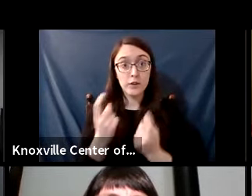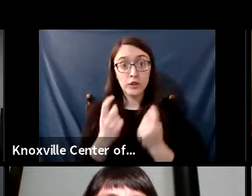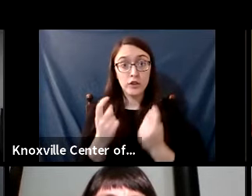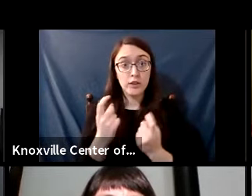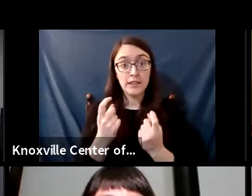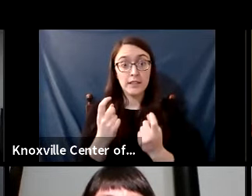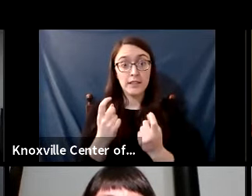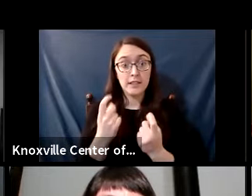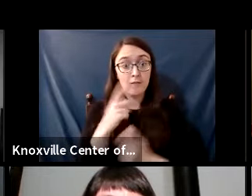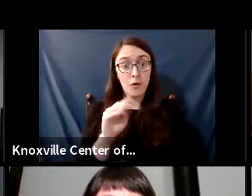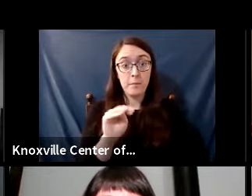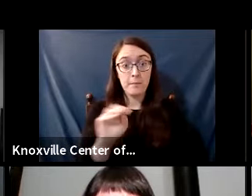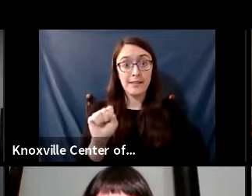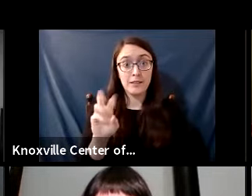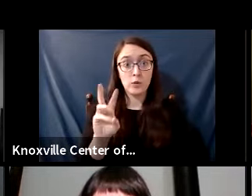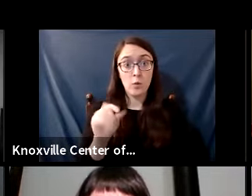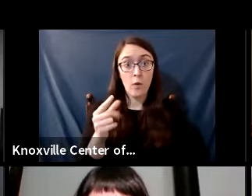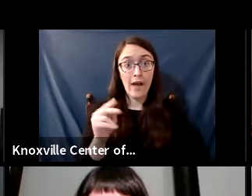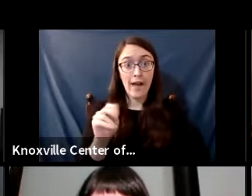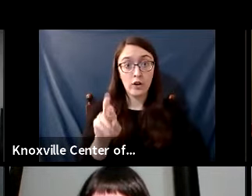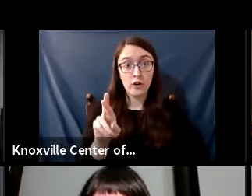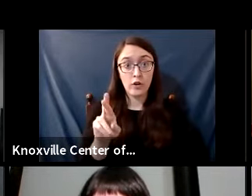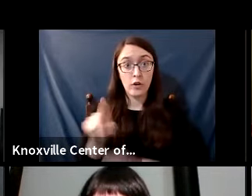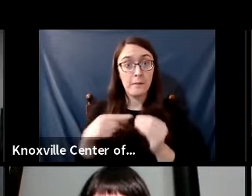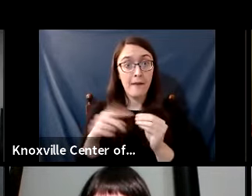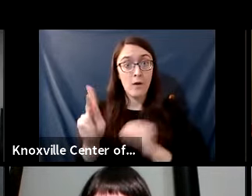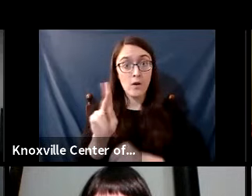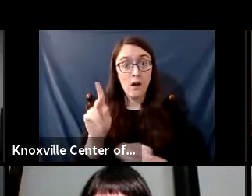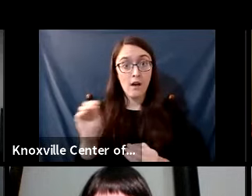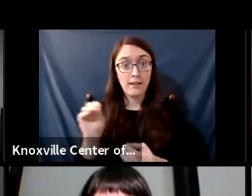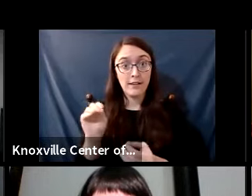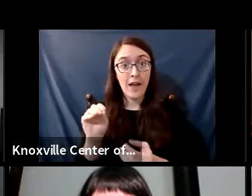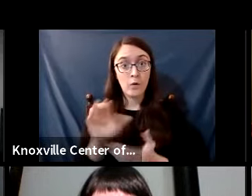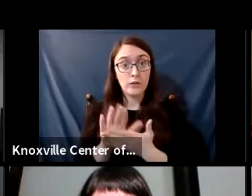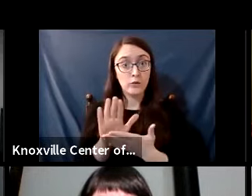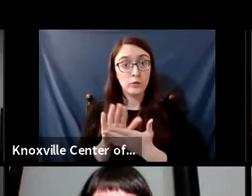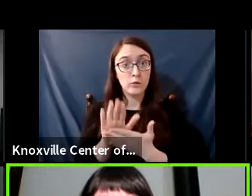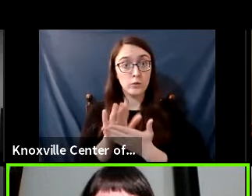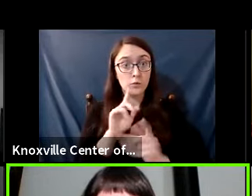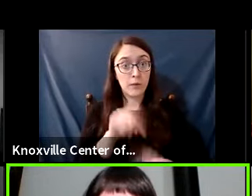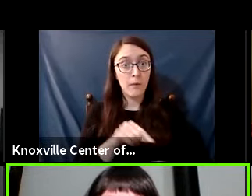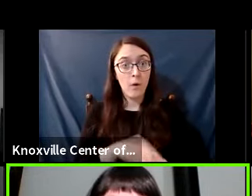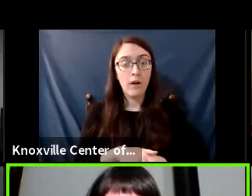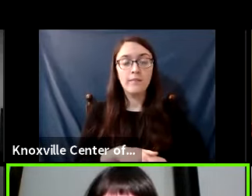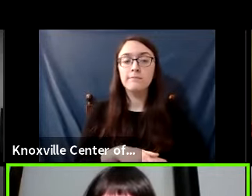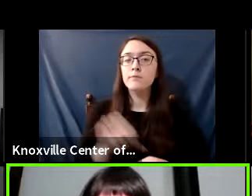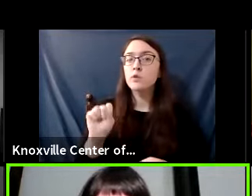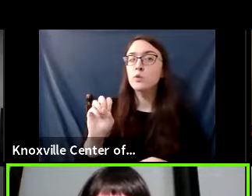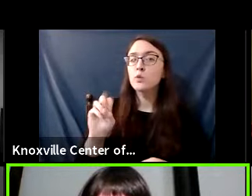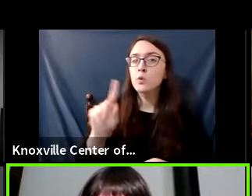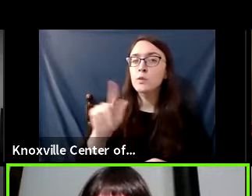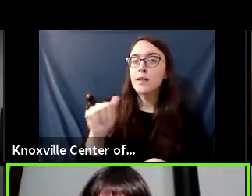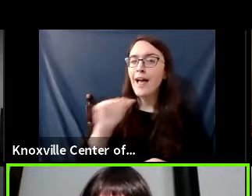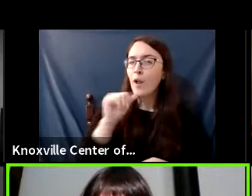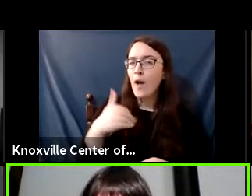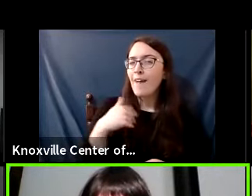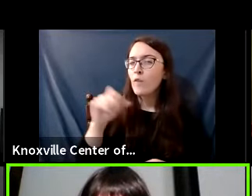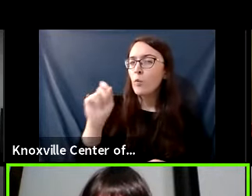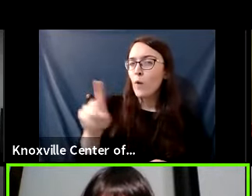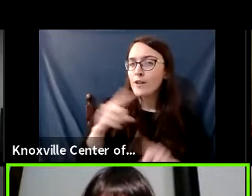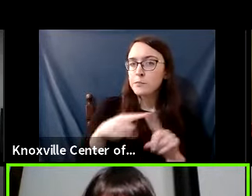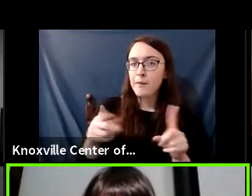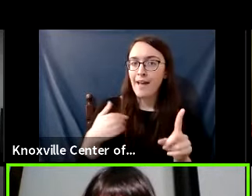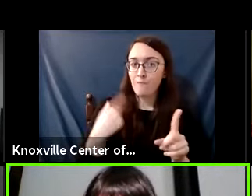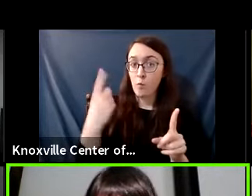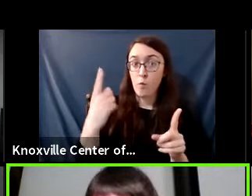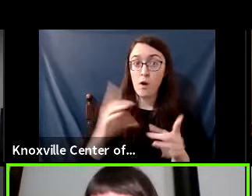Questions for Ms. Wagner from the board about the Knox County School report? I don't have a question. I do just have a quick comment though, for Lisa